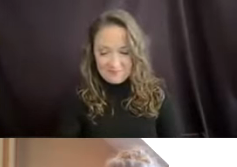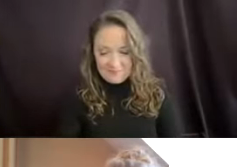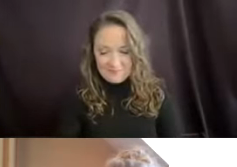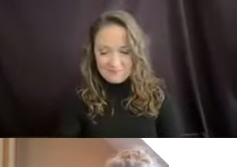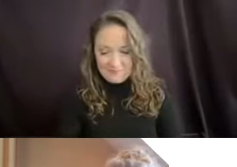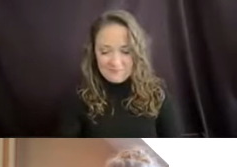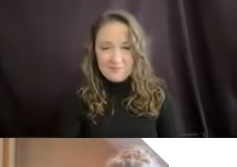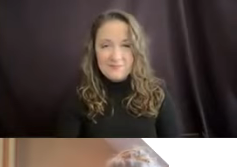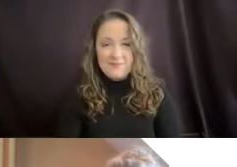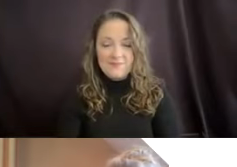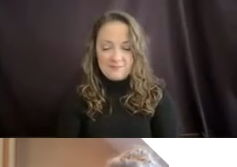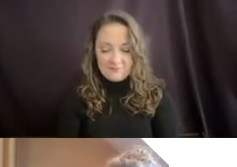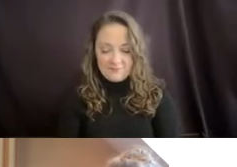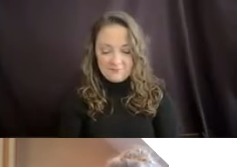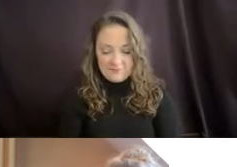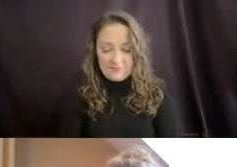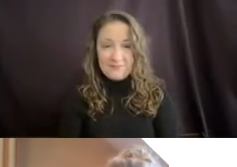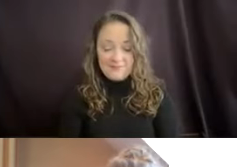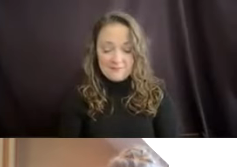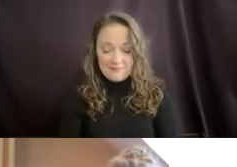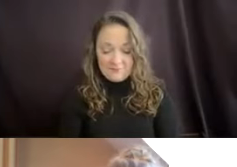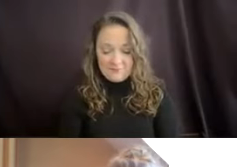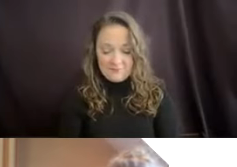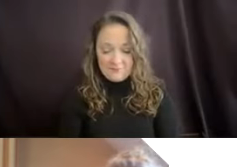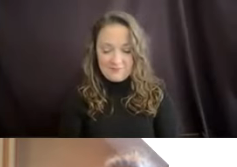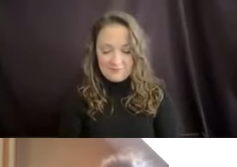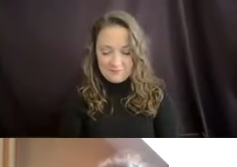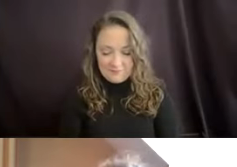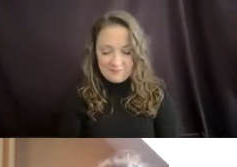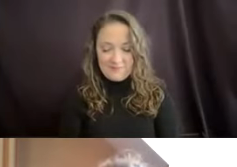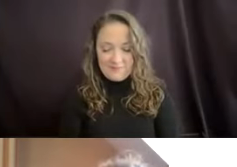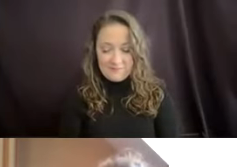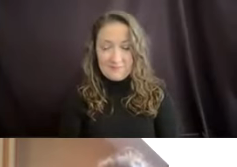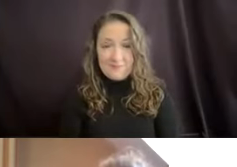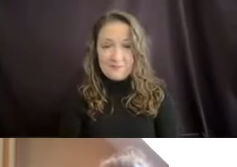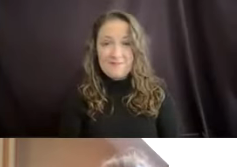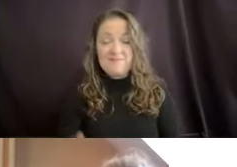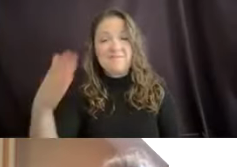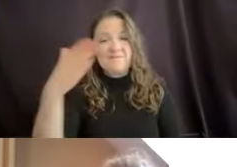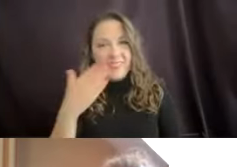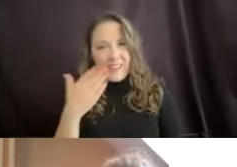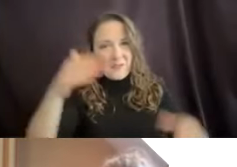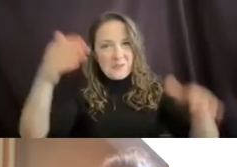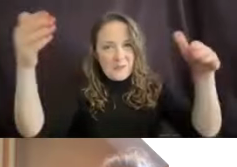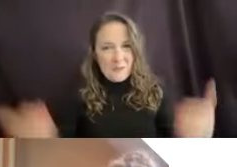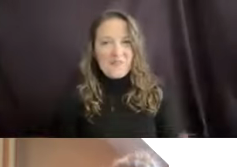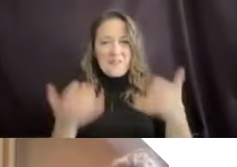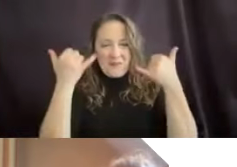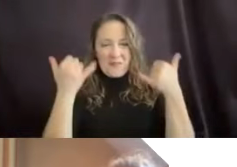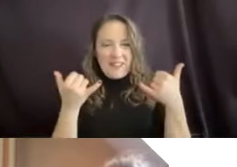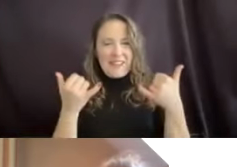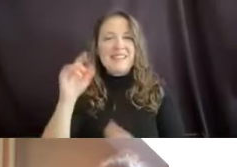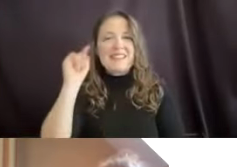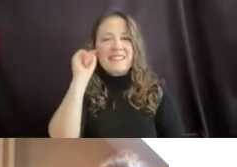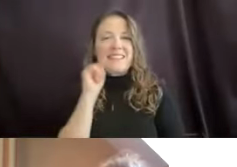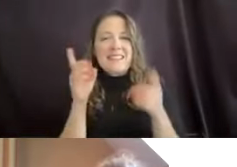I All right. So, welcome. Today's webinar is Teen Dating Violence Awareness